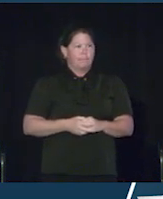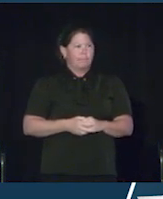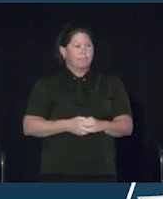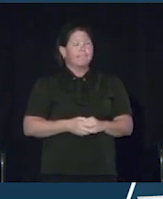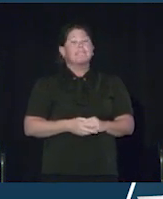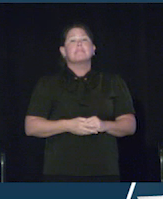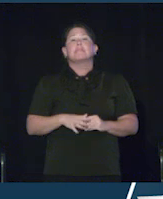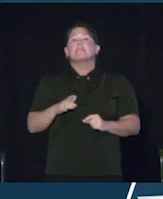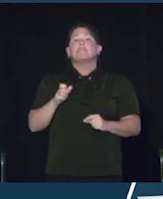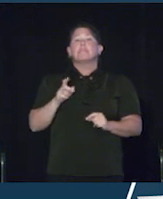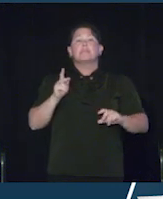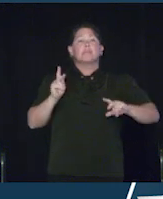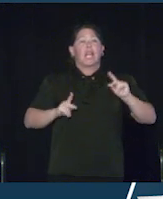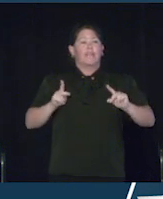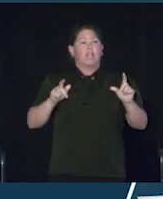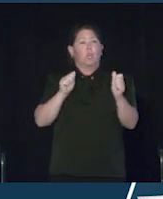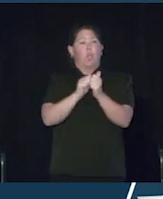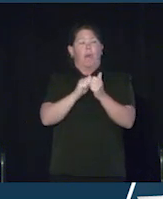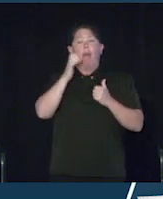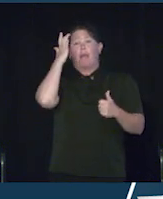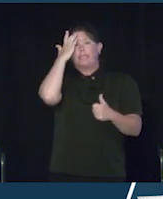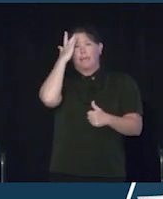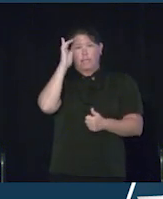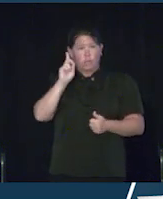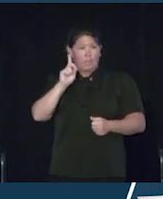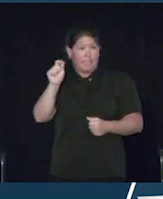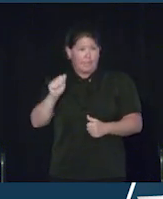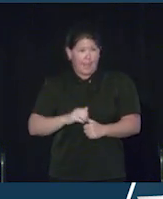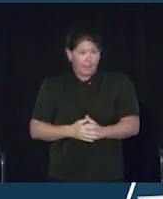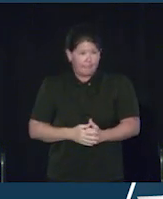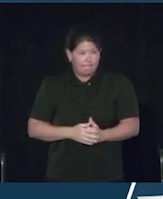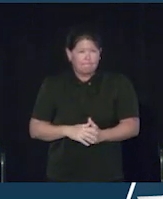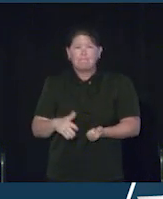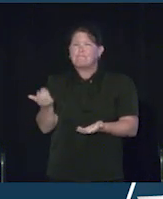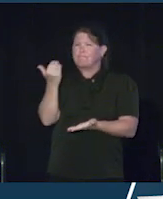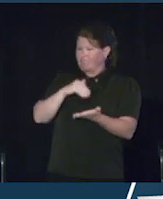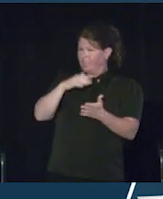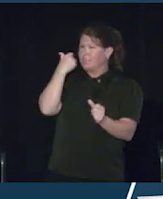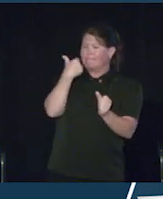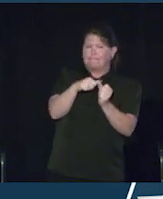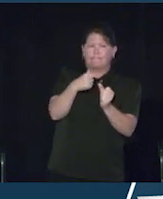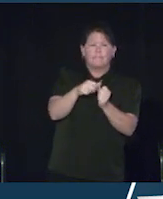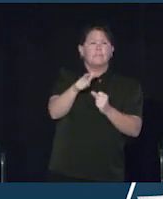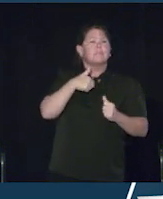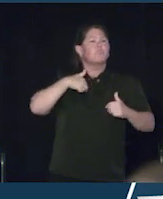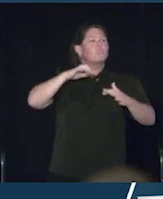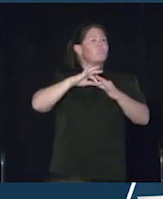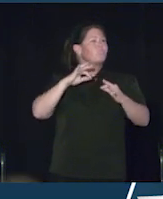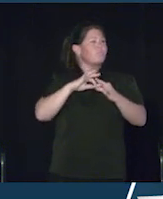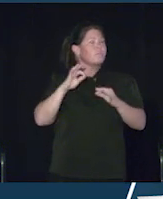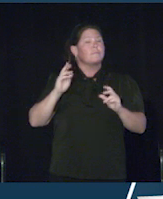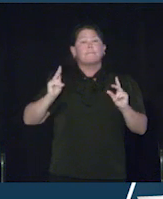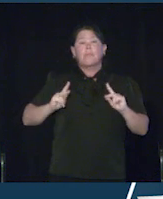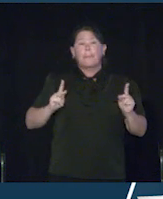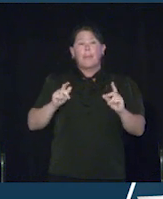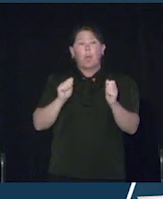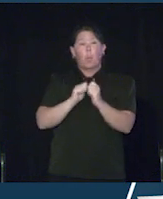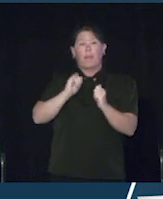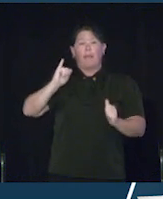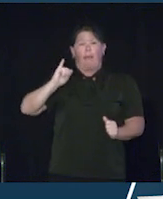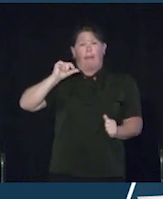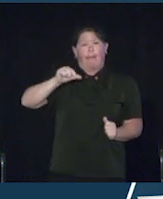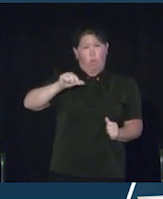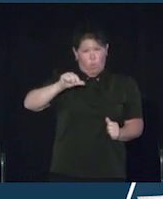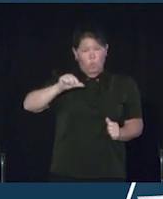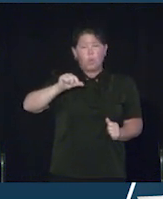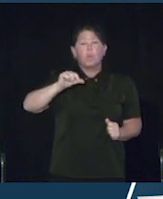Individuals with intellectual disability. So again, remember earlier I mentioned that this would be individuals with an IQ of 70